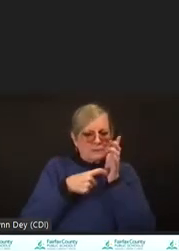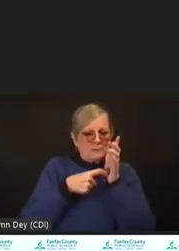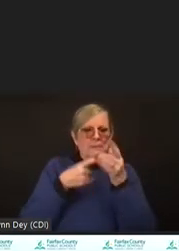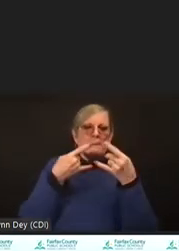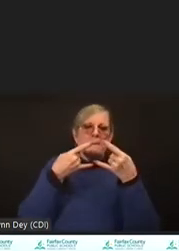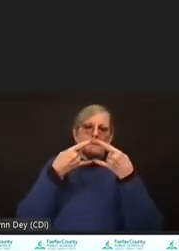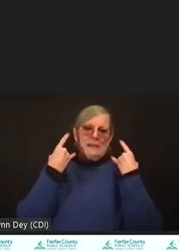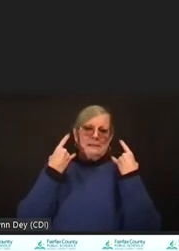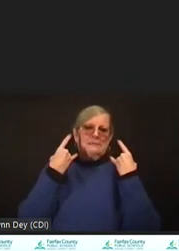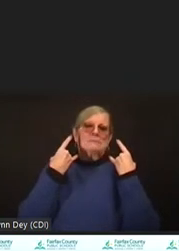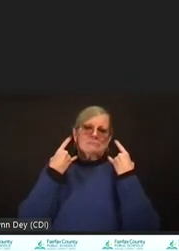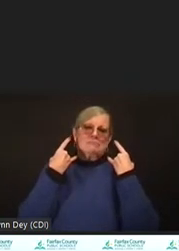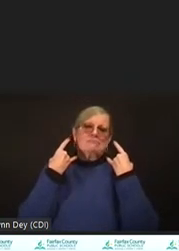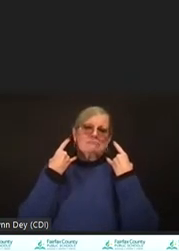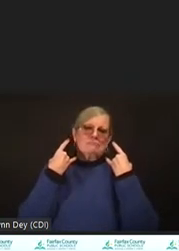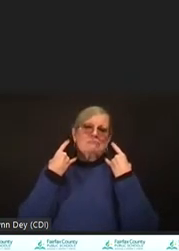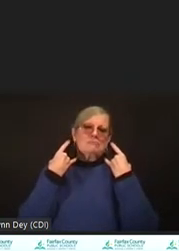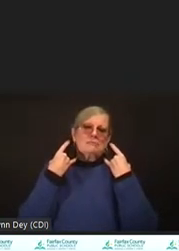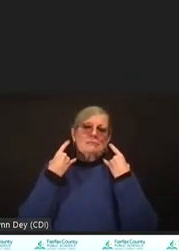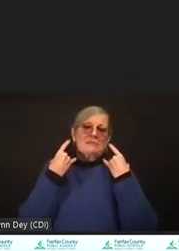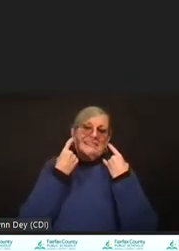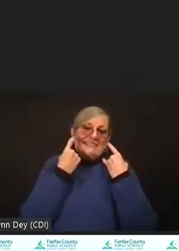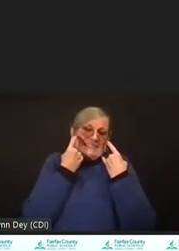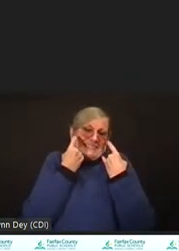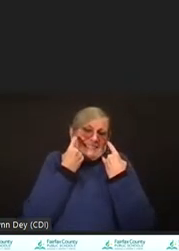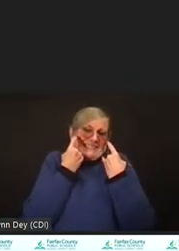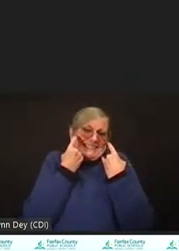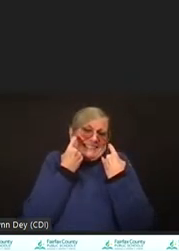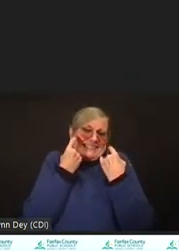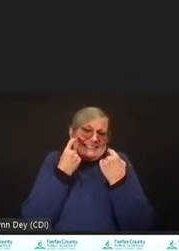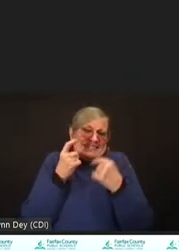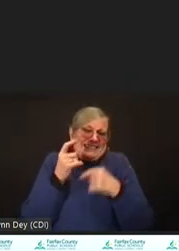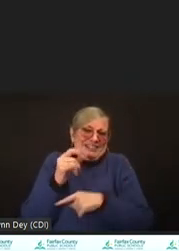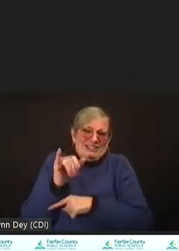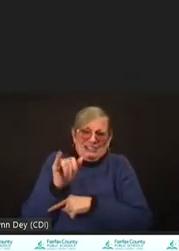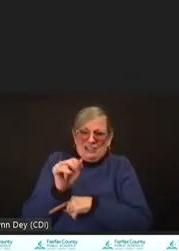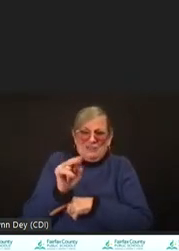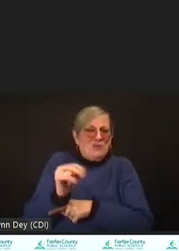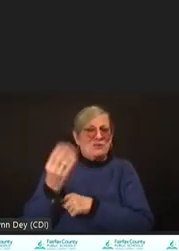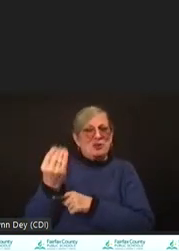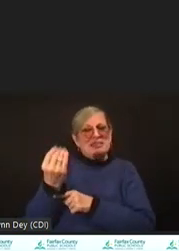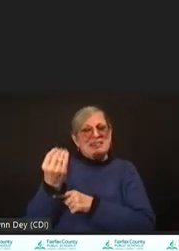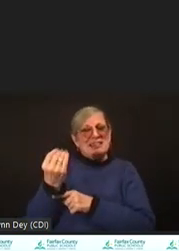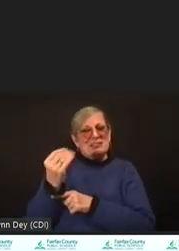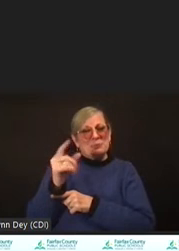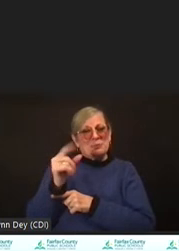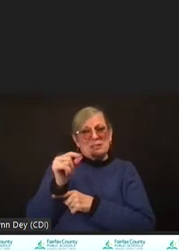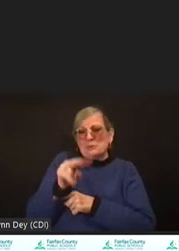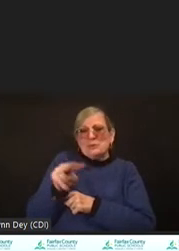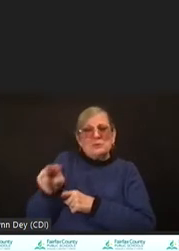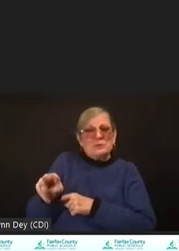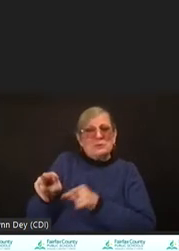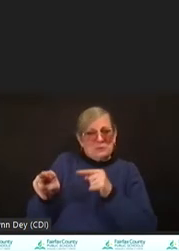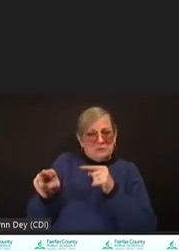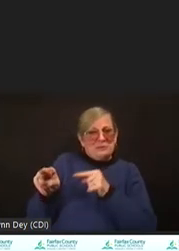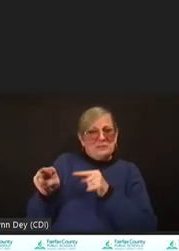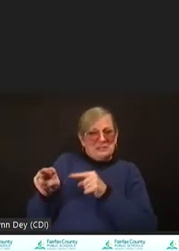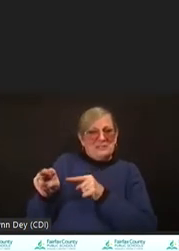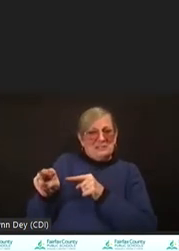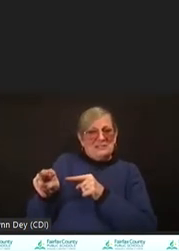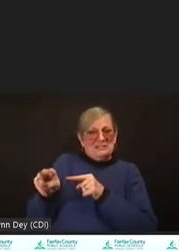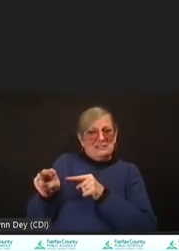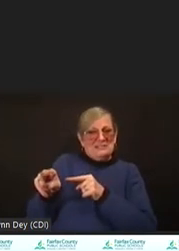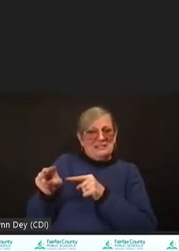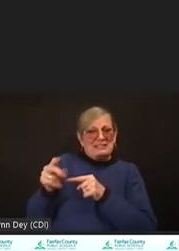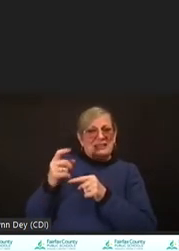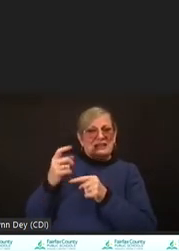you'll see that that was a recent update as of January 14th. Similarly, our local health department partners, and we do have,